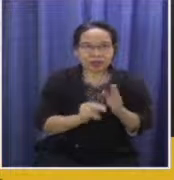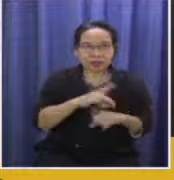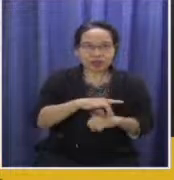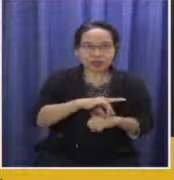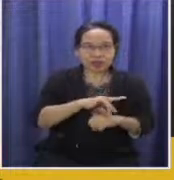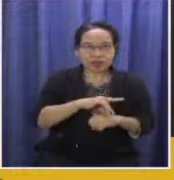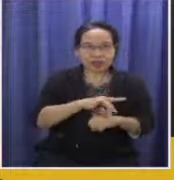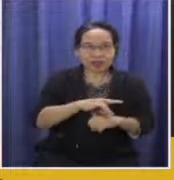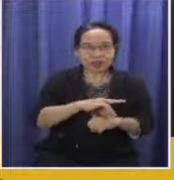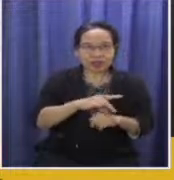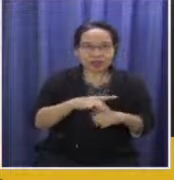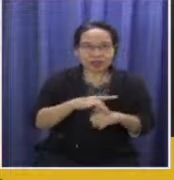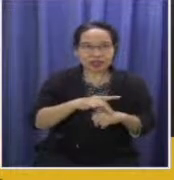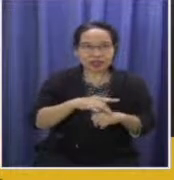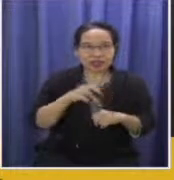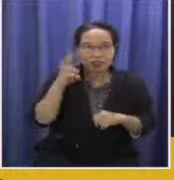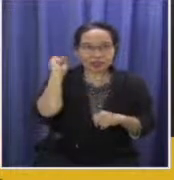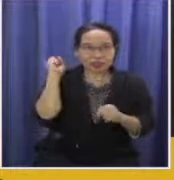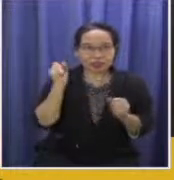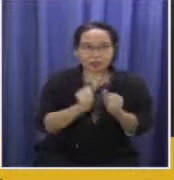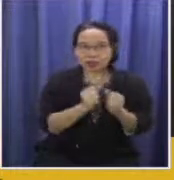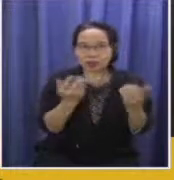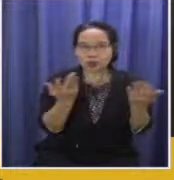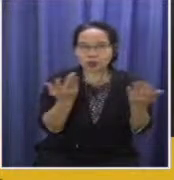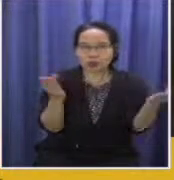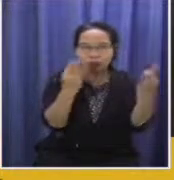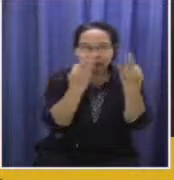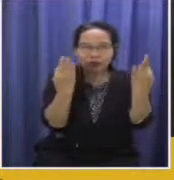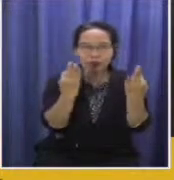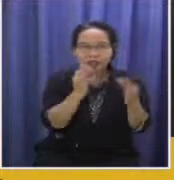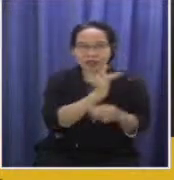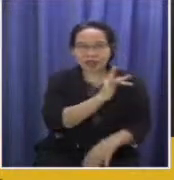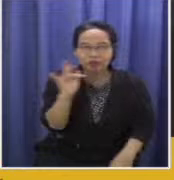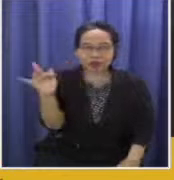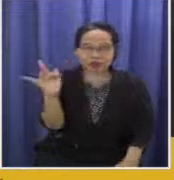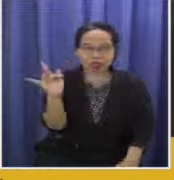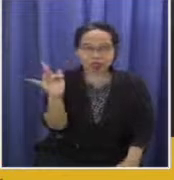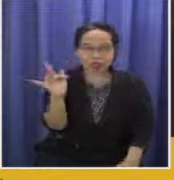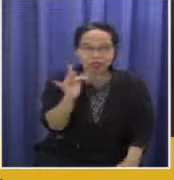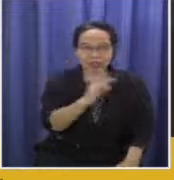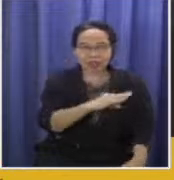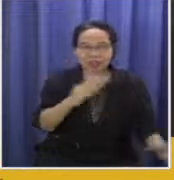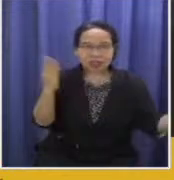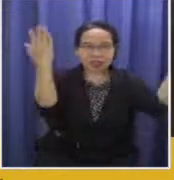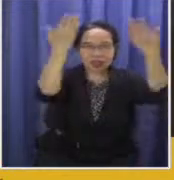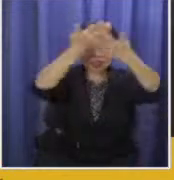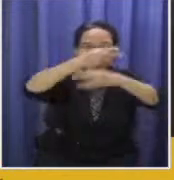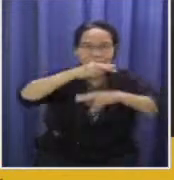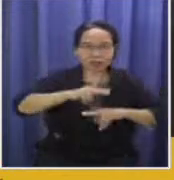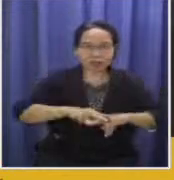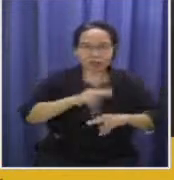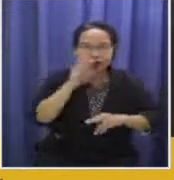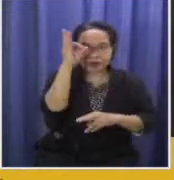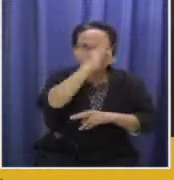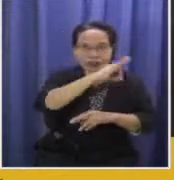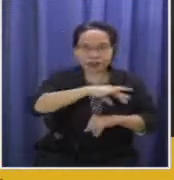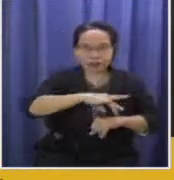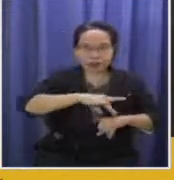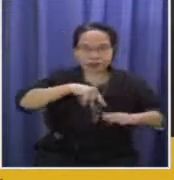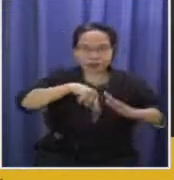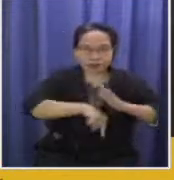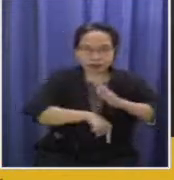earth was without form and void. And darkness was upon the face of the